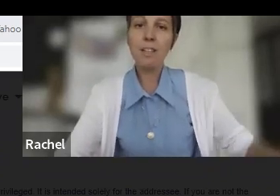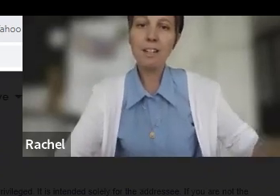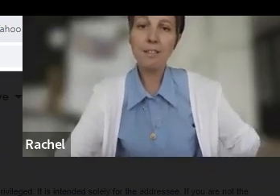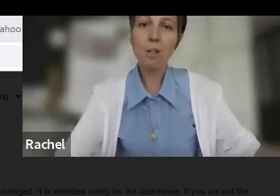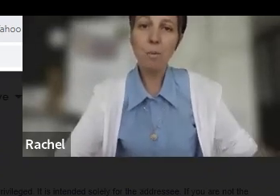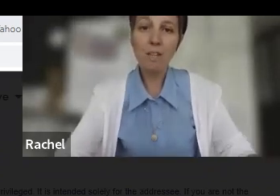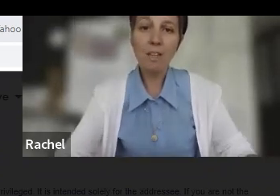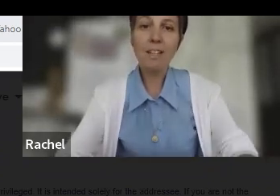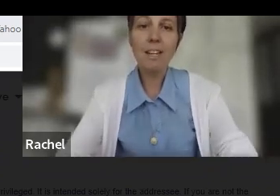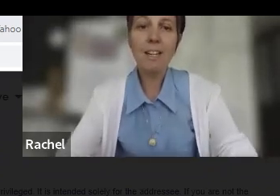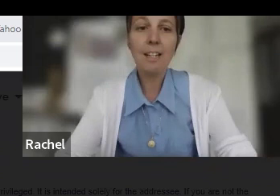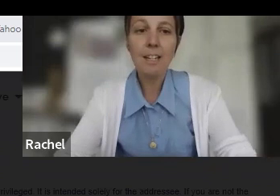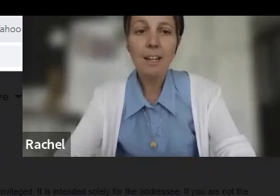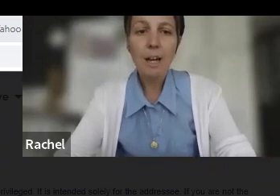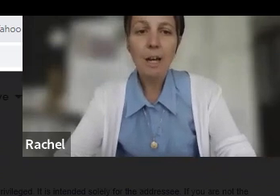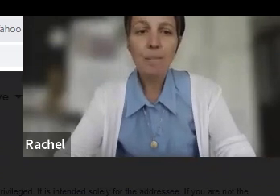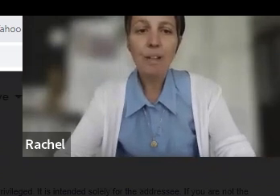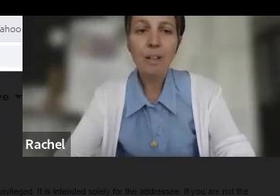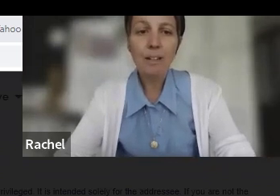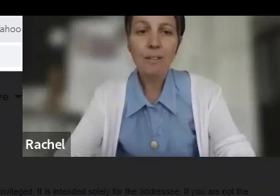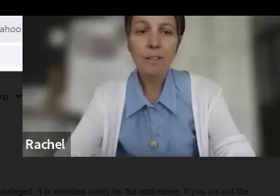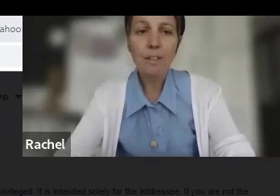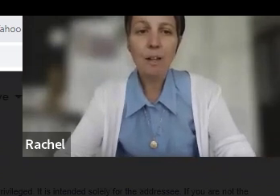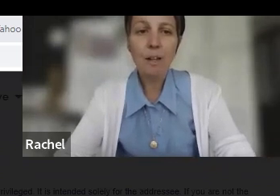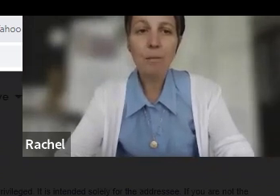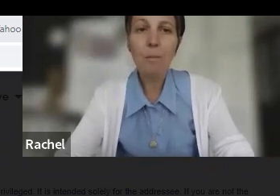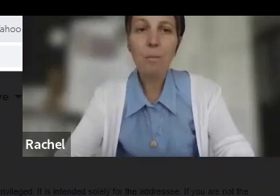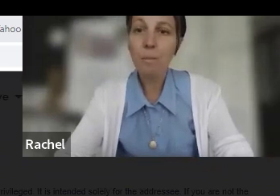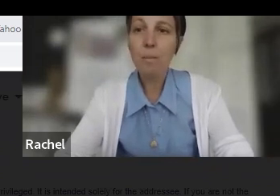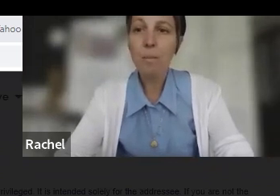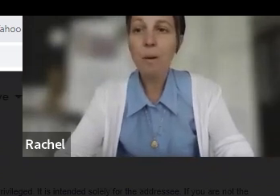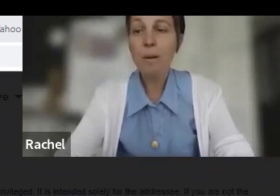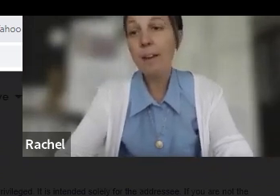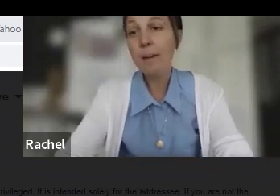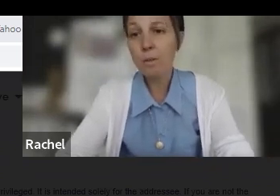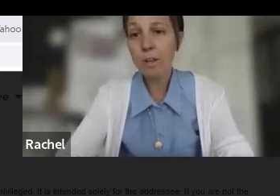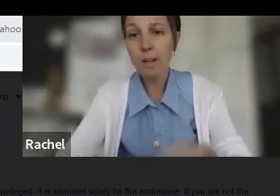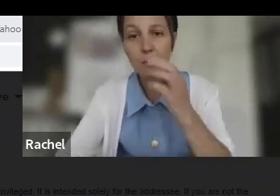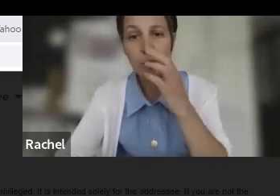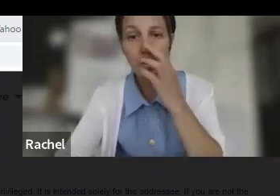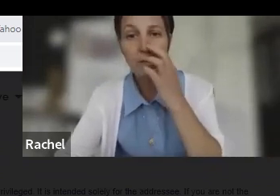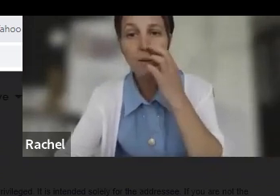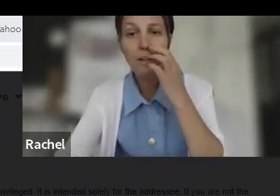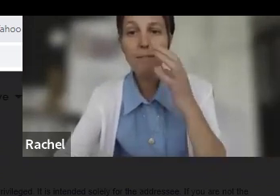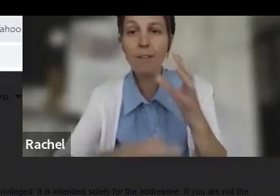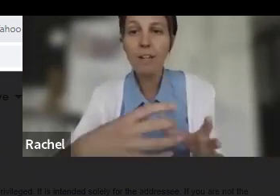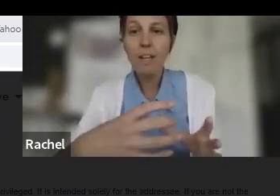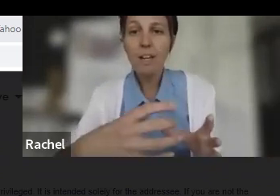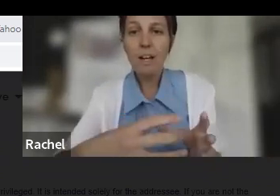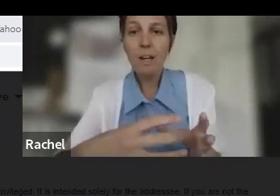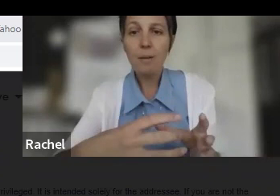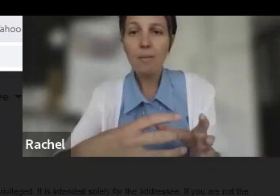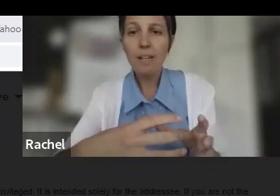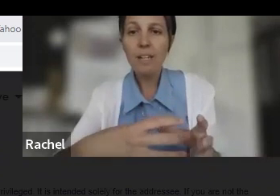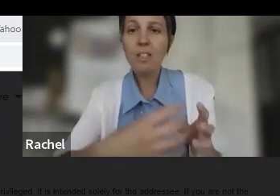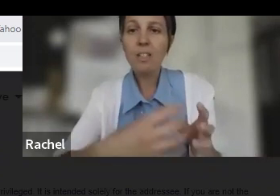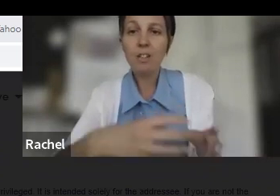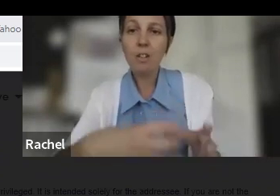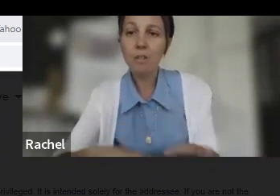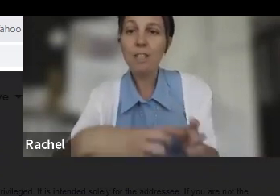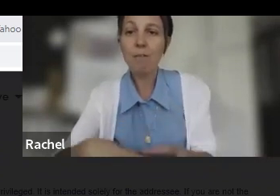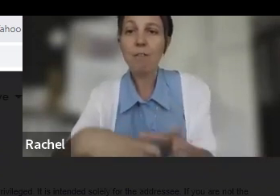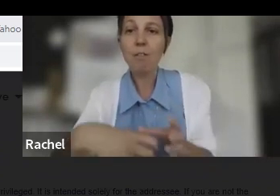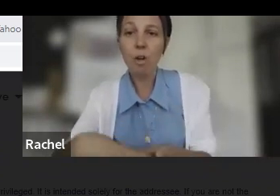towards increasing the activity within their daily lives to help to pick up their mood. So it's a